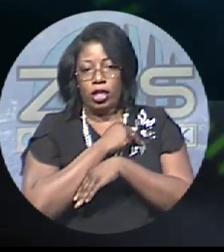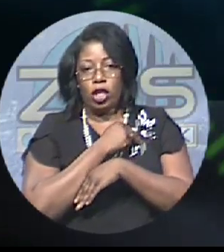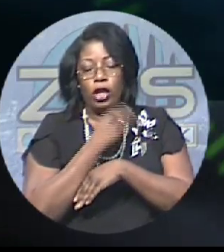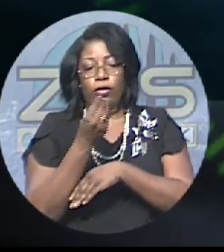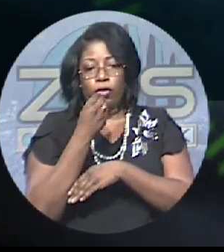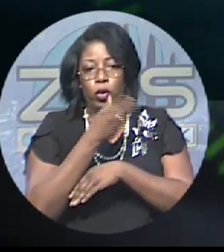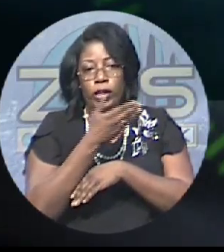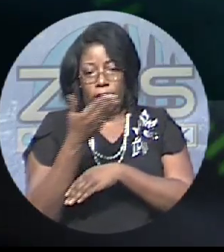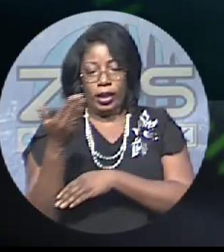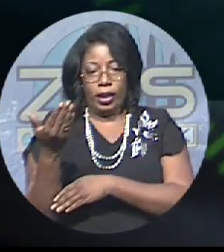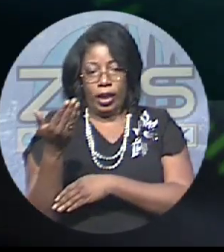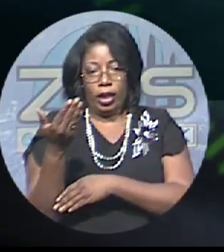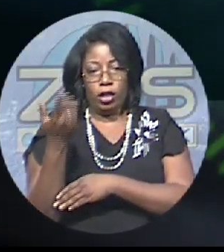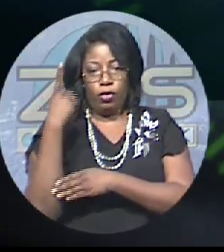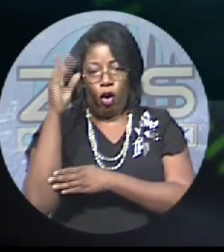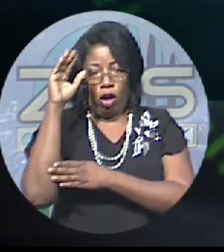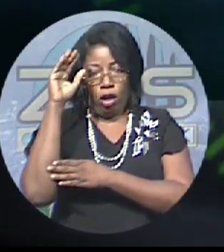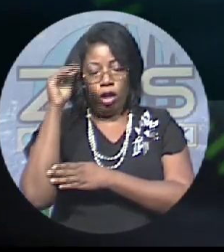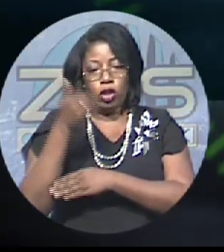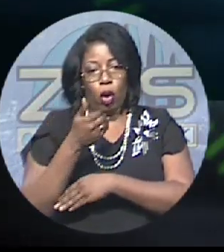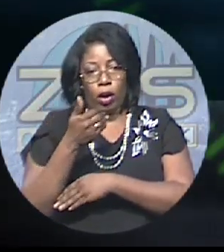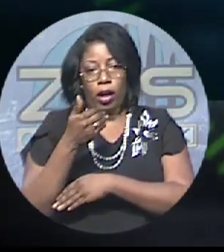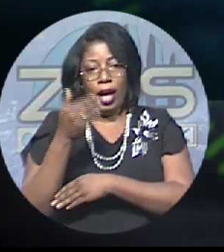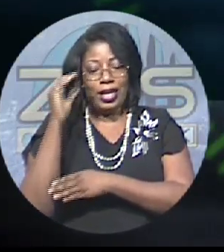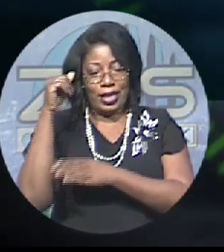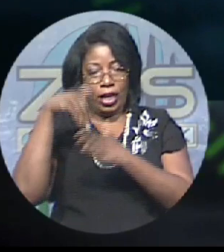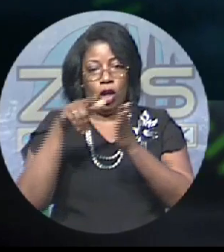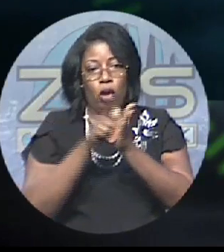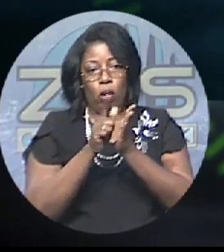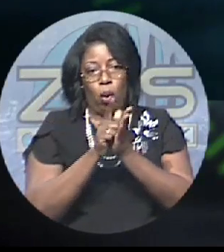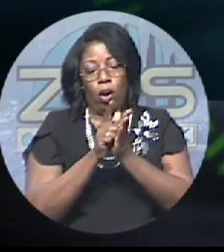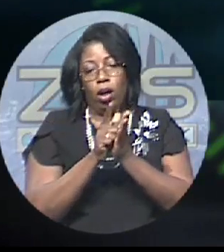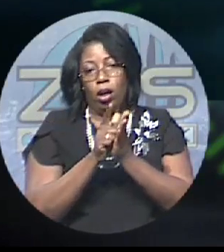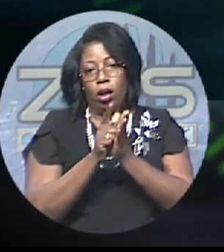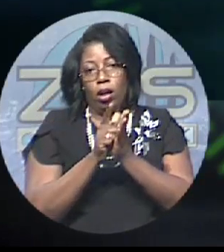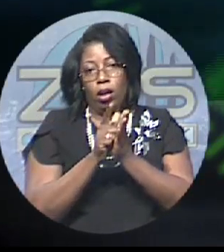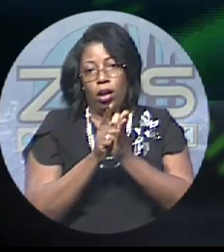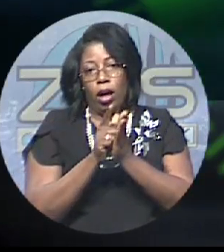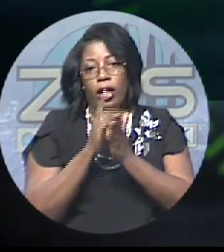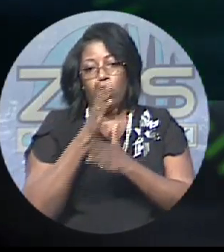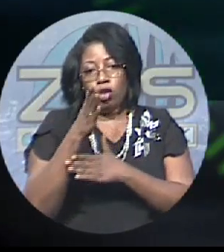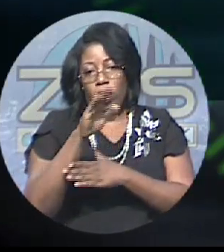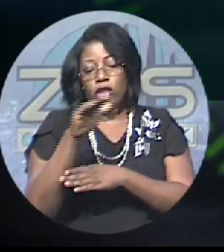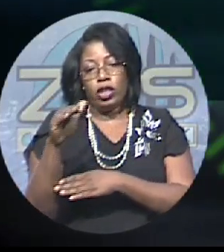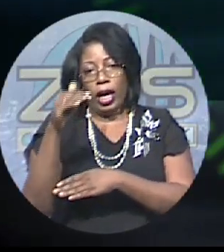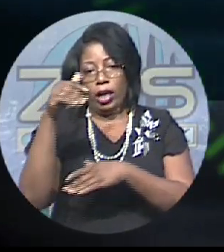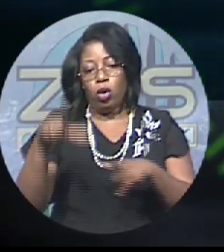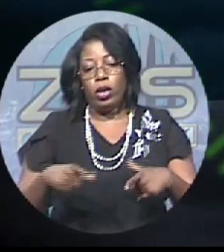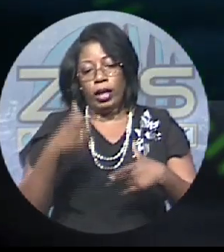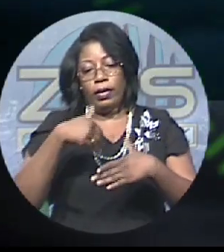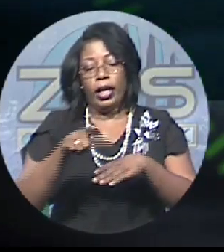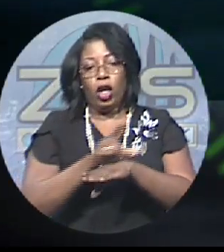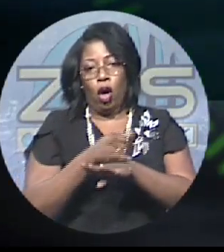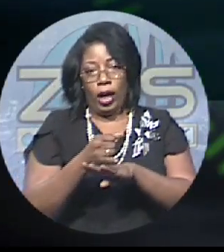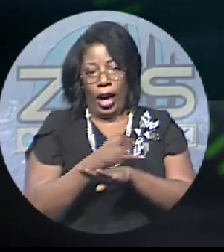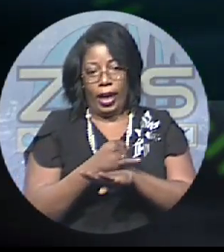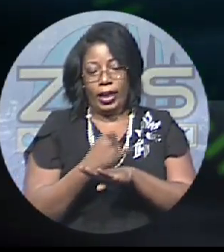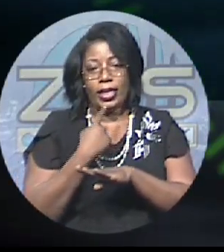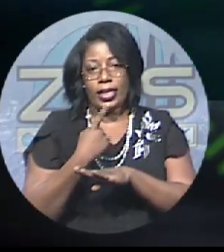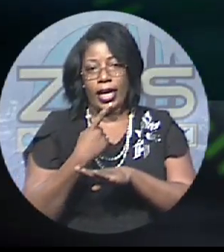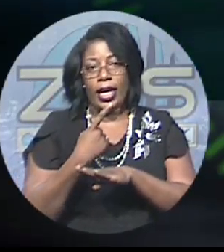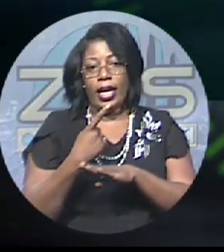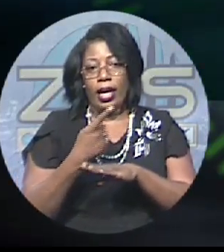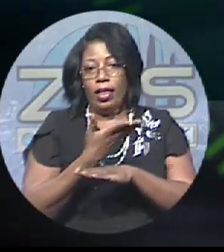other necessities for her daughter, son-in-law, and grandchild who live in Long Island. She says they are alive